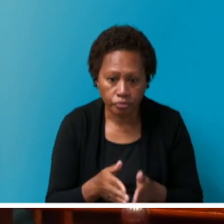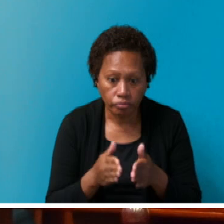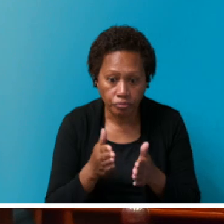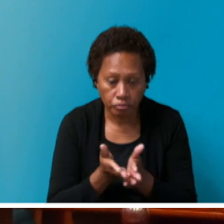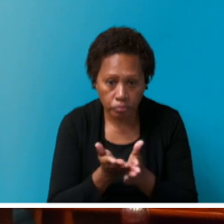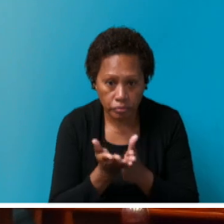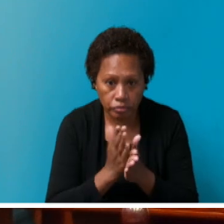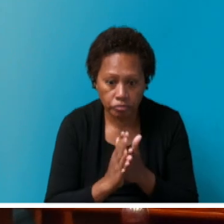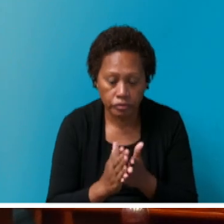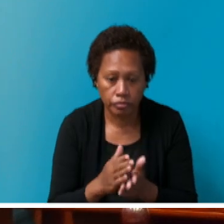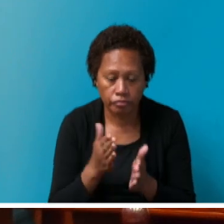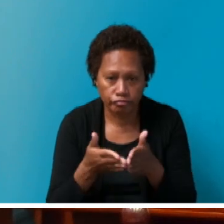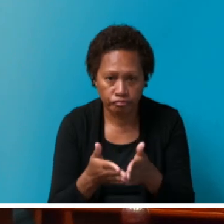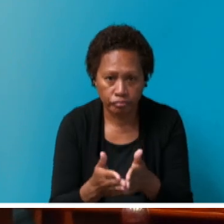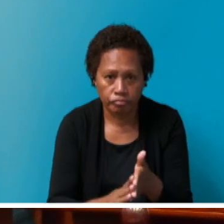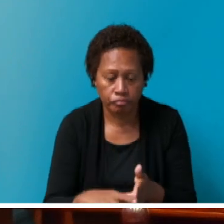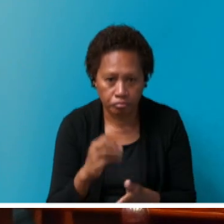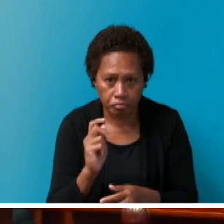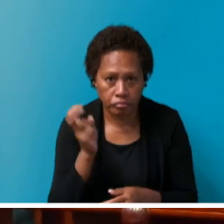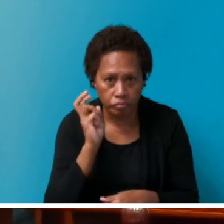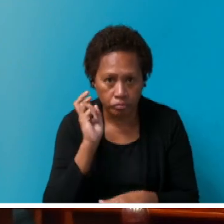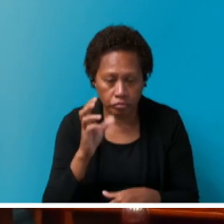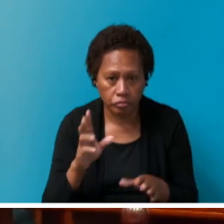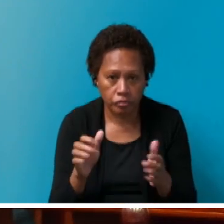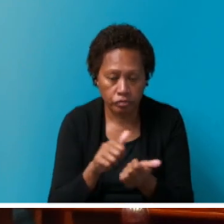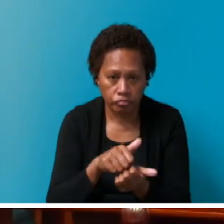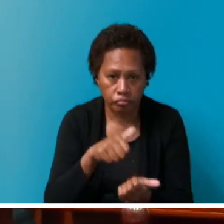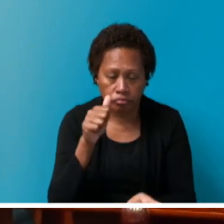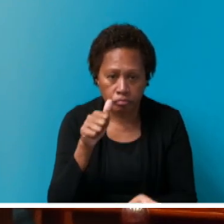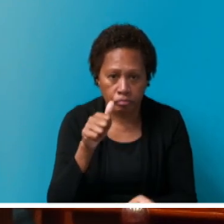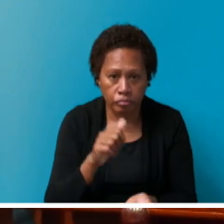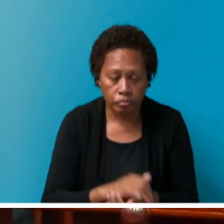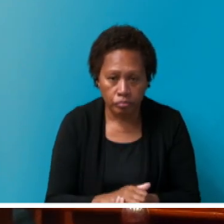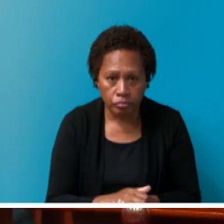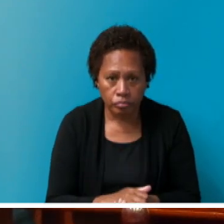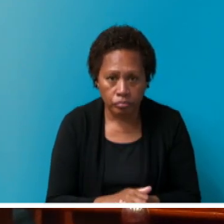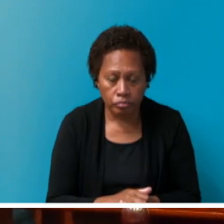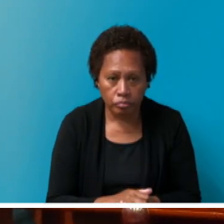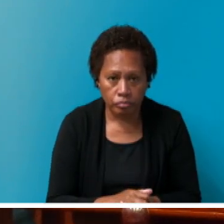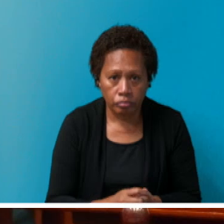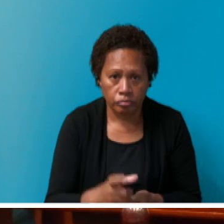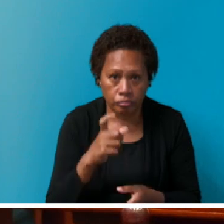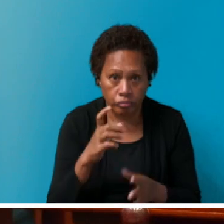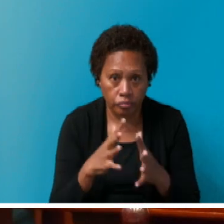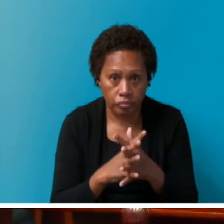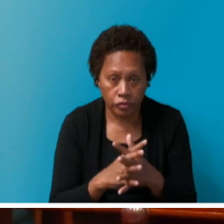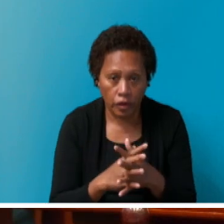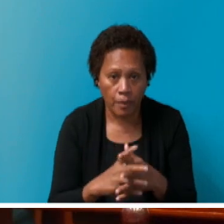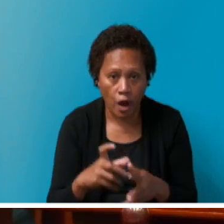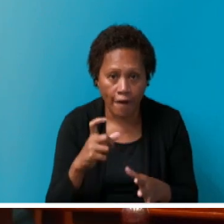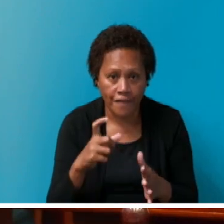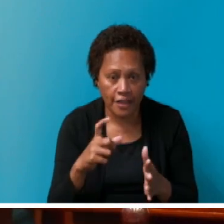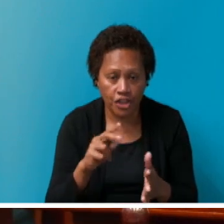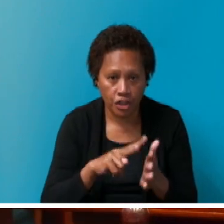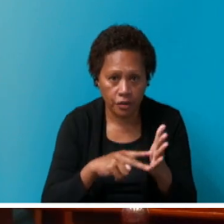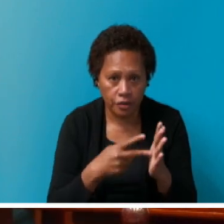with Standards Training Certificate and Watchkeeping, STCW Convention, and Fiji's maritime